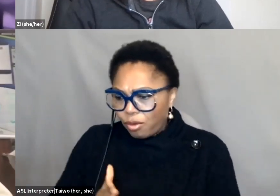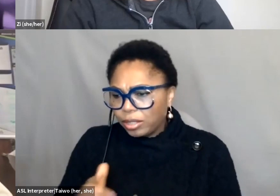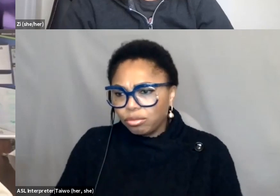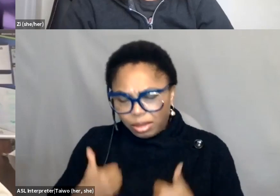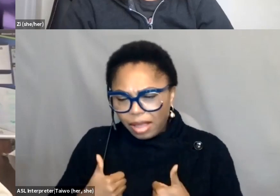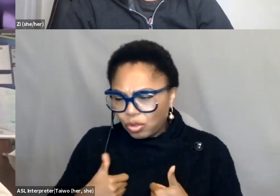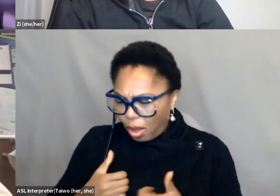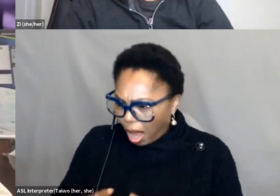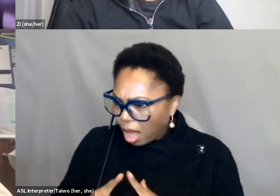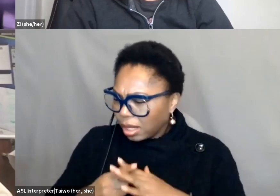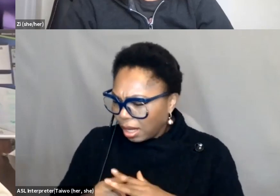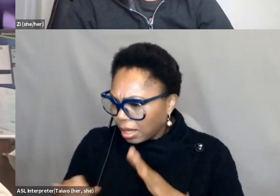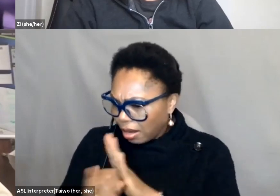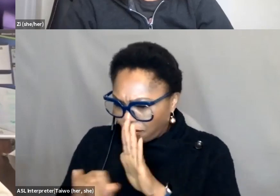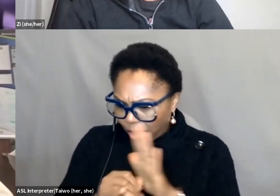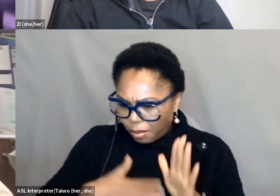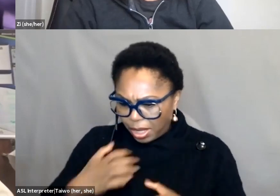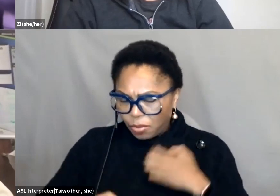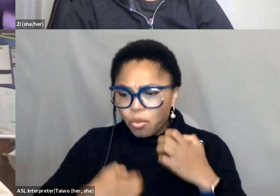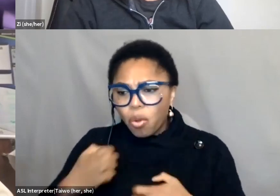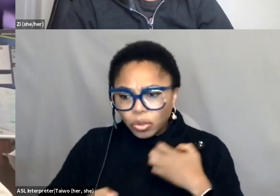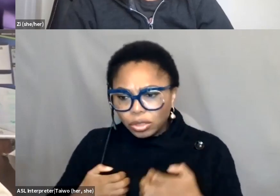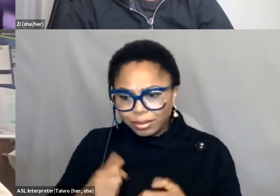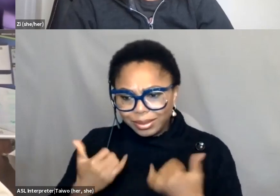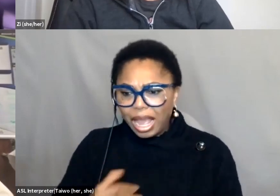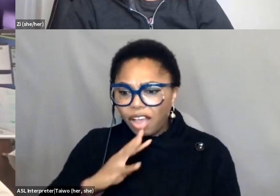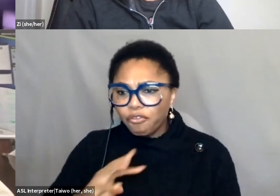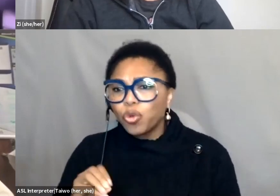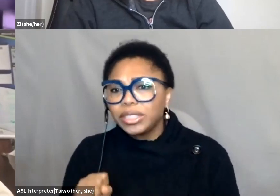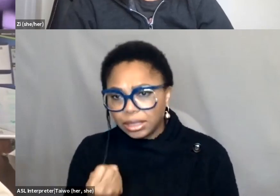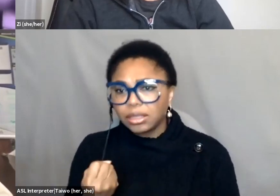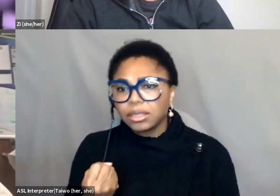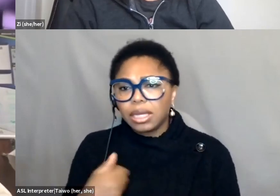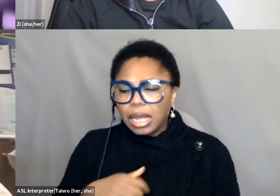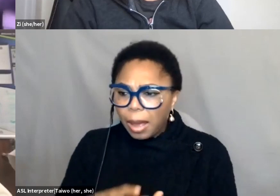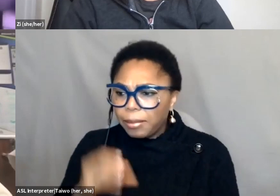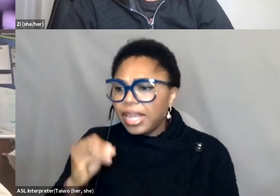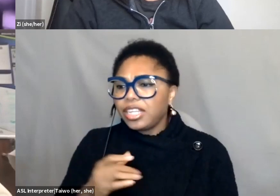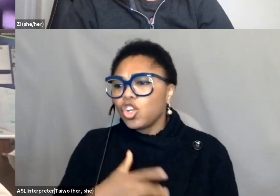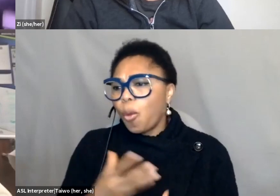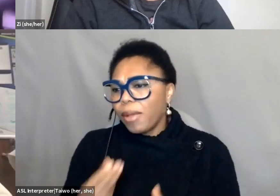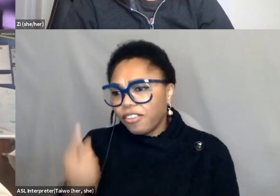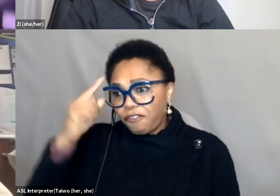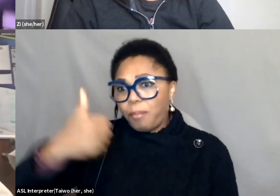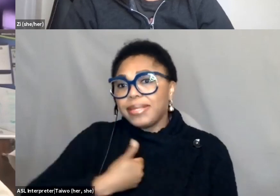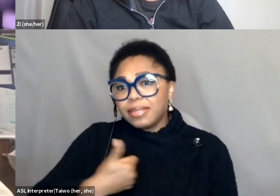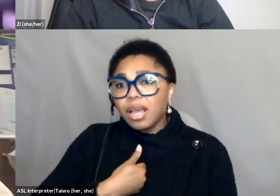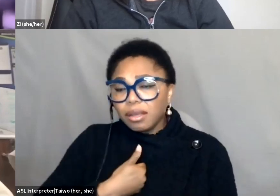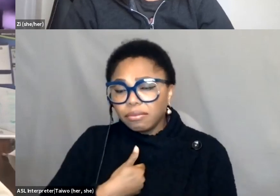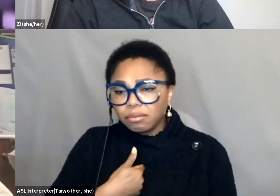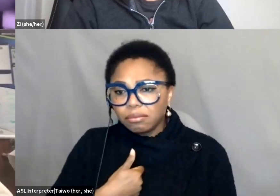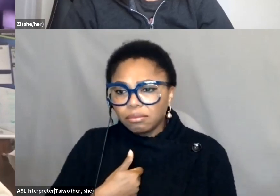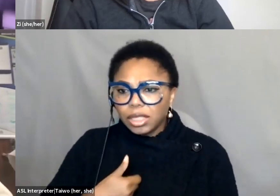learn to identify my emotions. I'm in my 40s now, and I'm learning compassion for myself. To